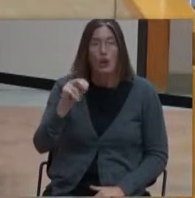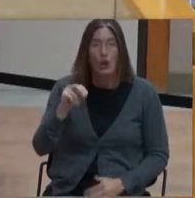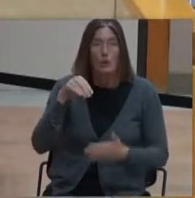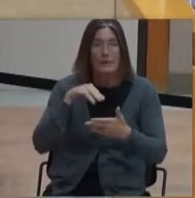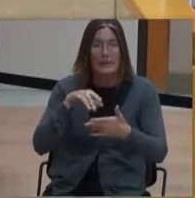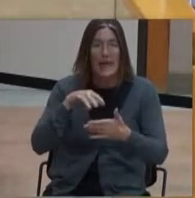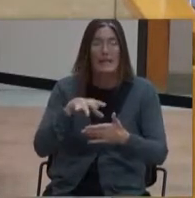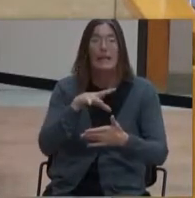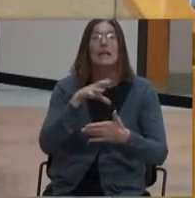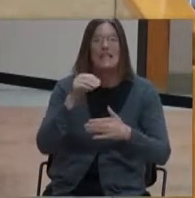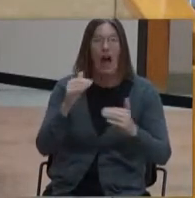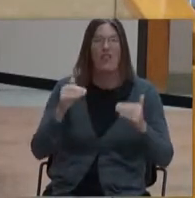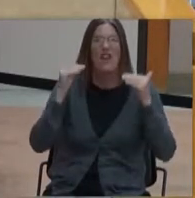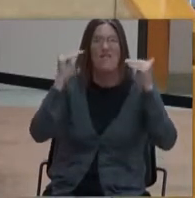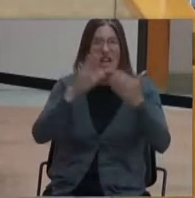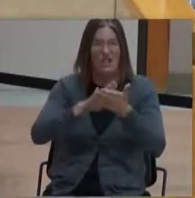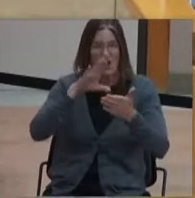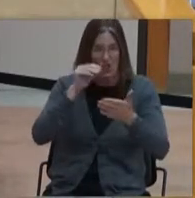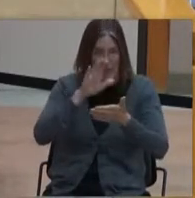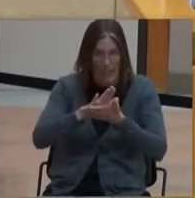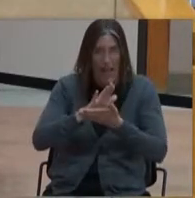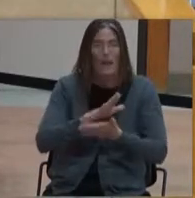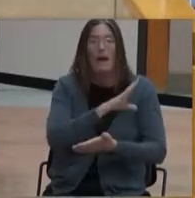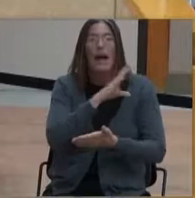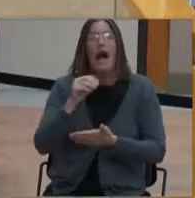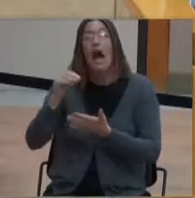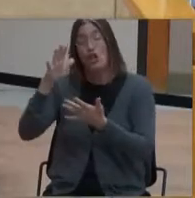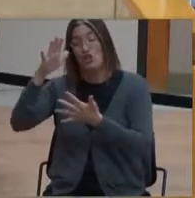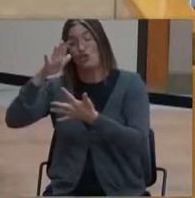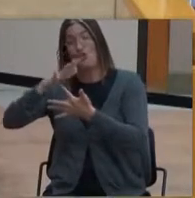taking Spanish 102 at Santa Ana College.